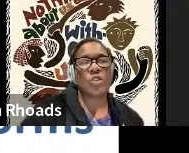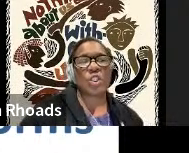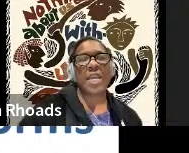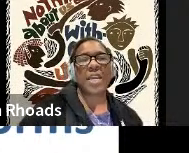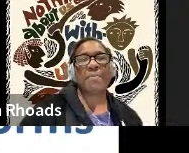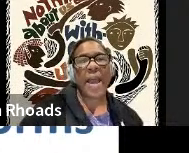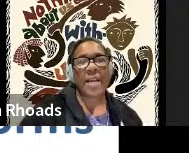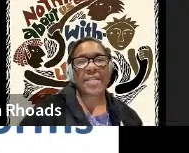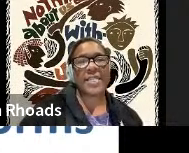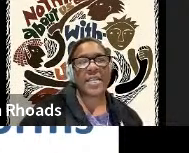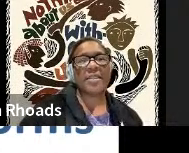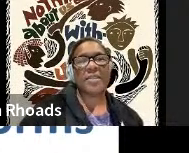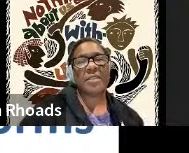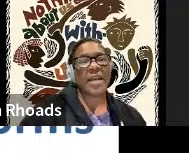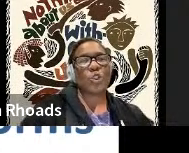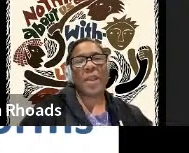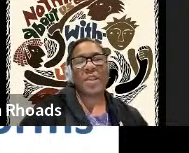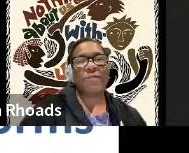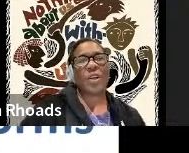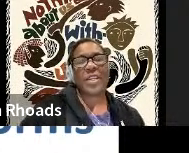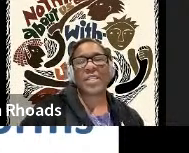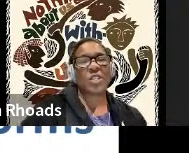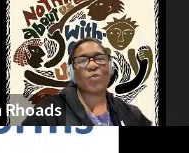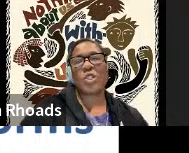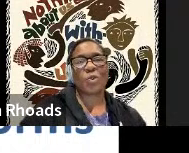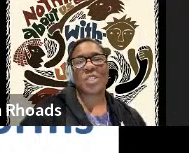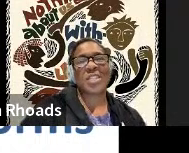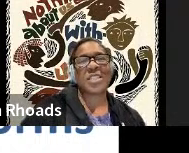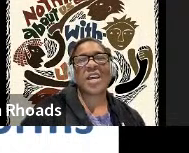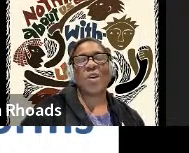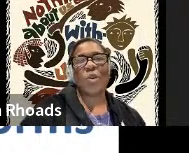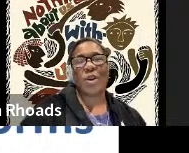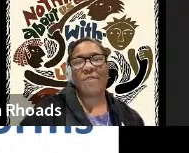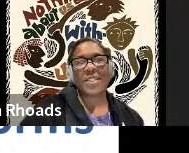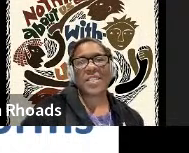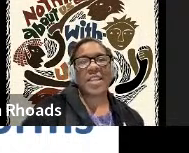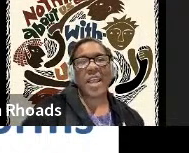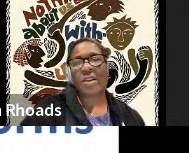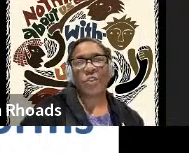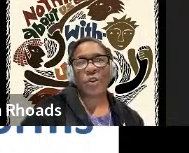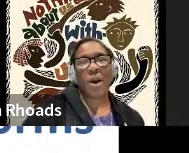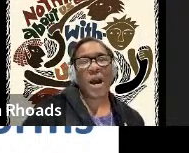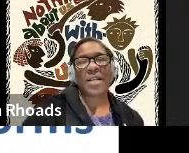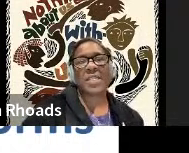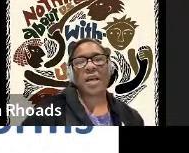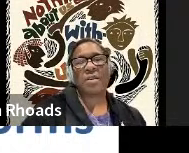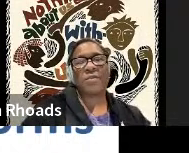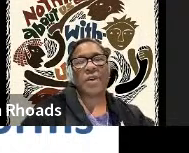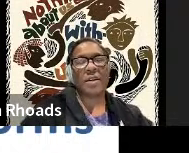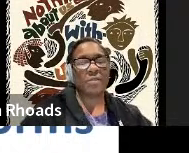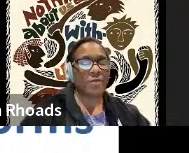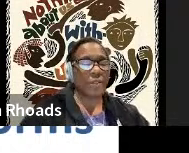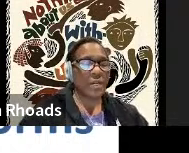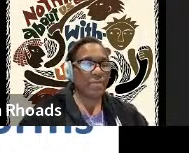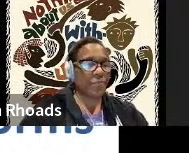the institution take a back seat. Yes, you paid for it. Yes, the resources were invested out of your pots